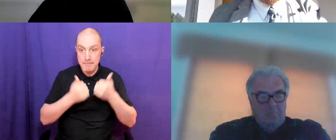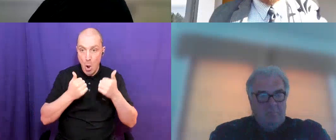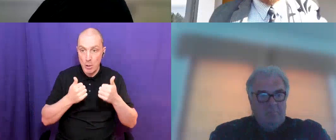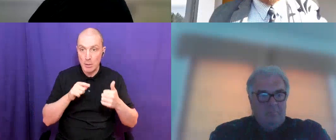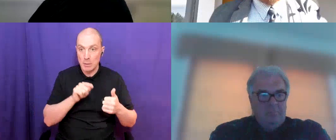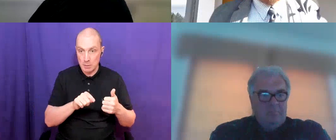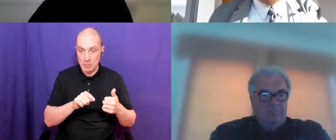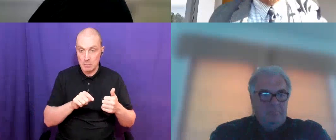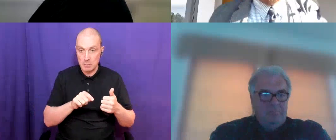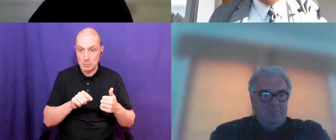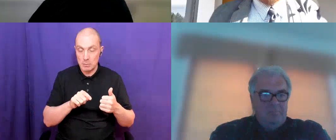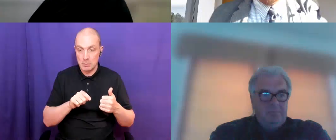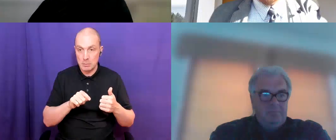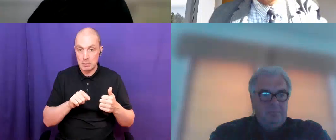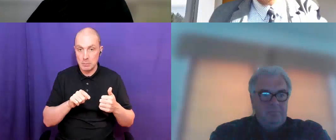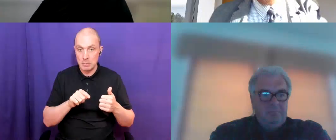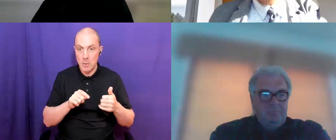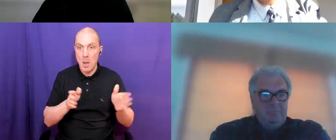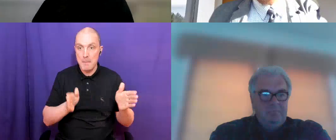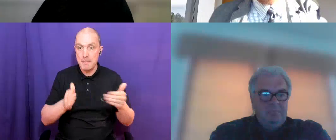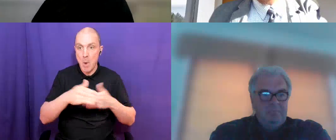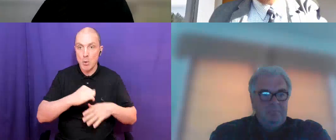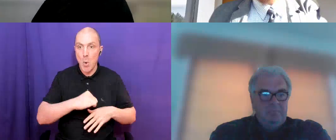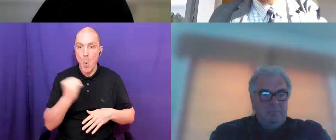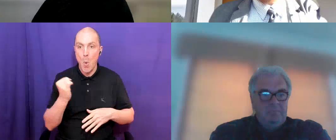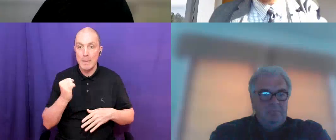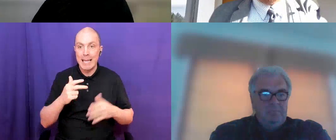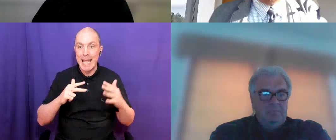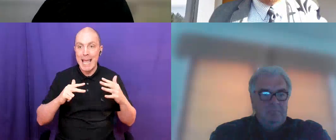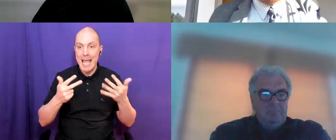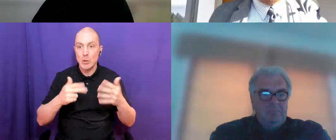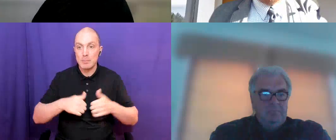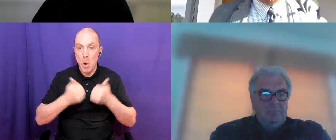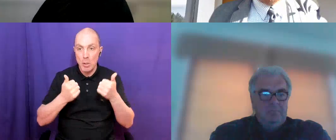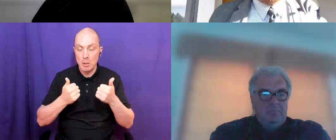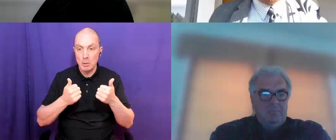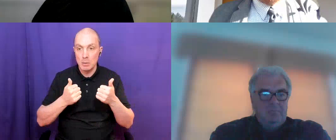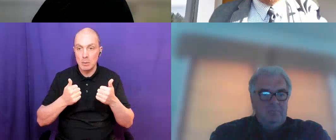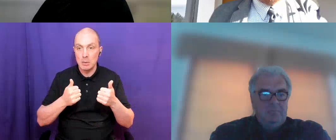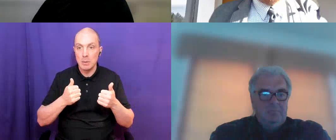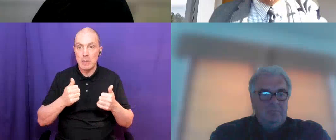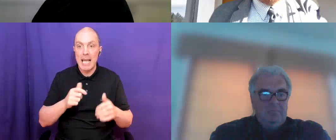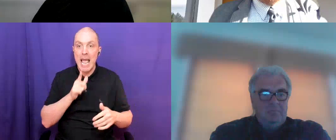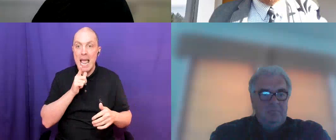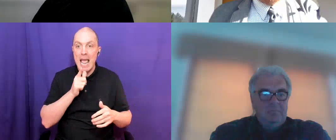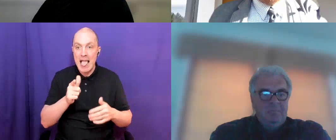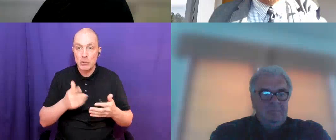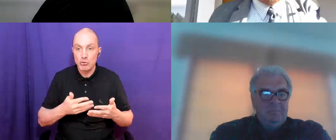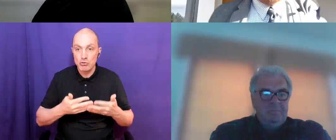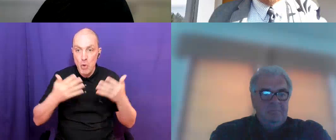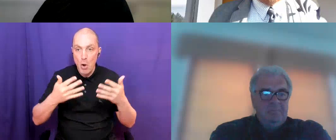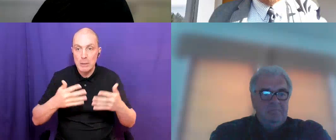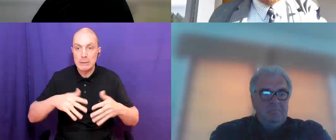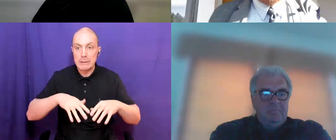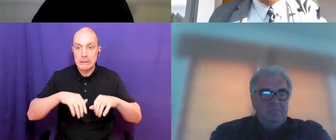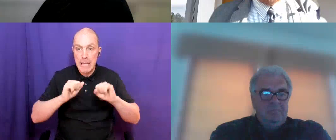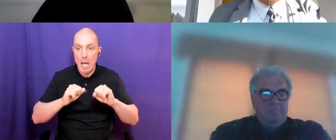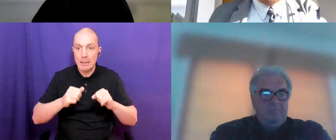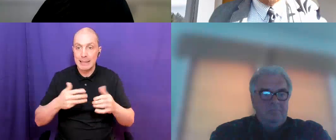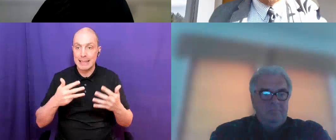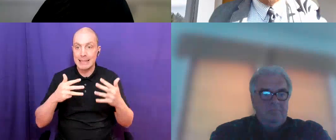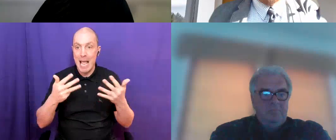session, commencing with the ballot boxes opening at 8 AM, followed by the e-count processes commencing at 9